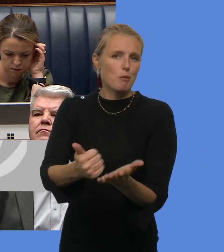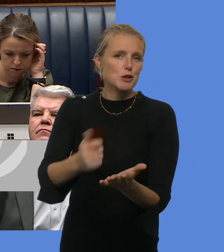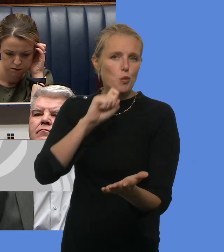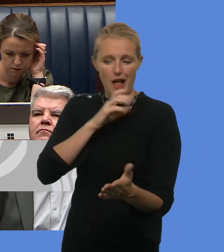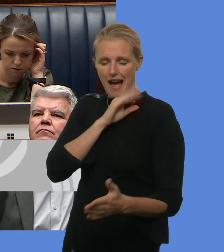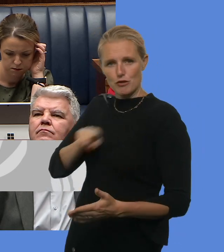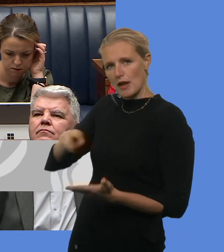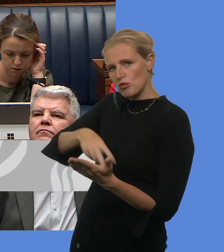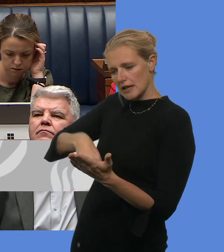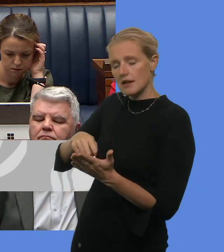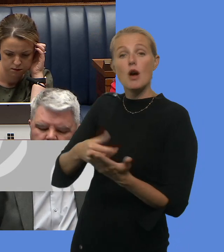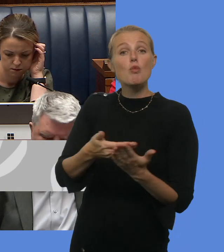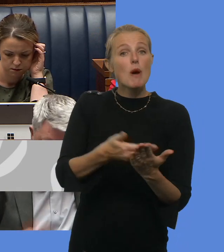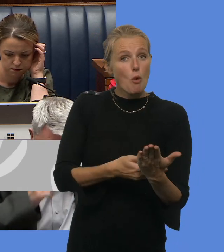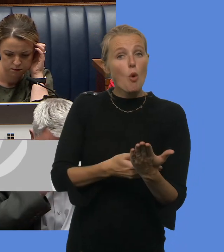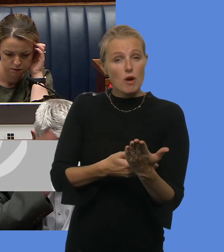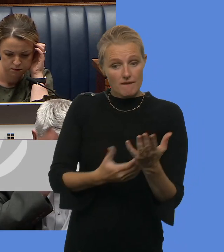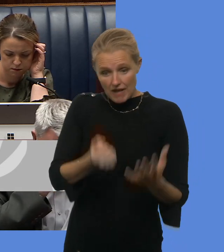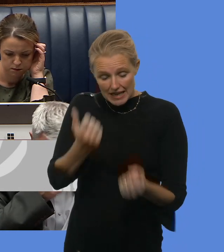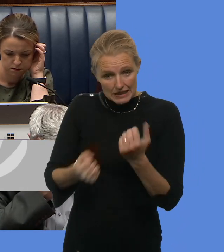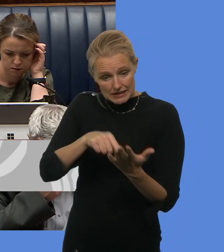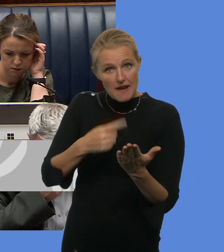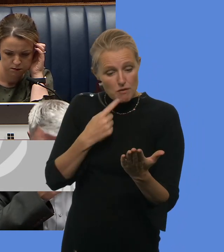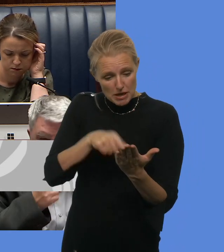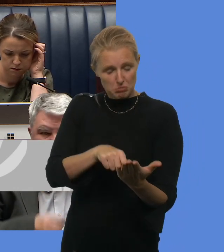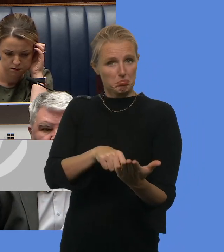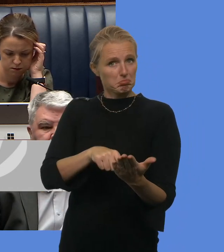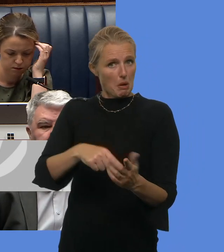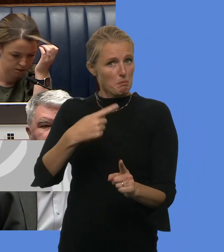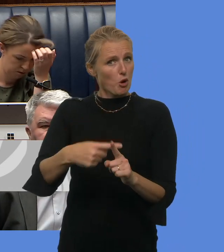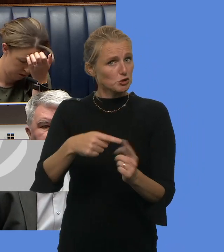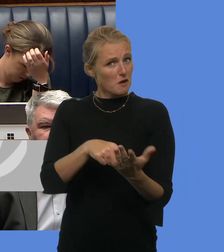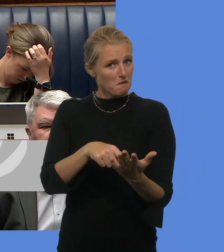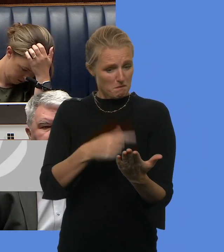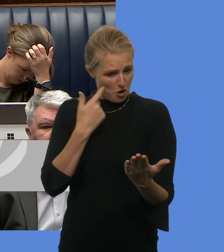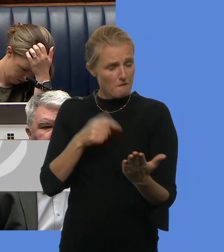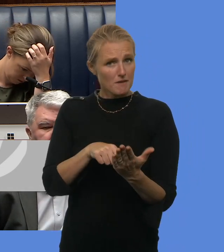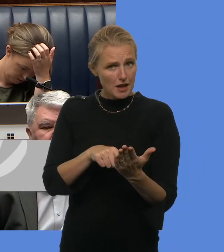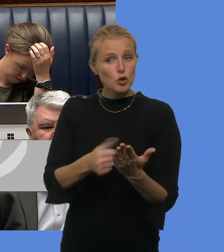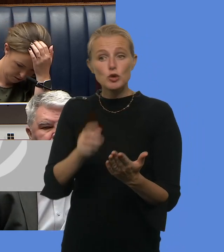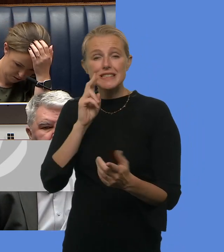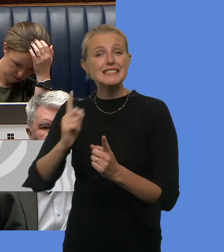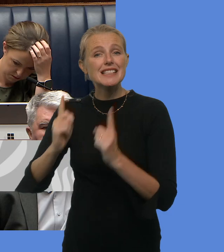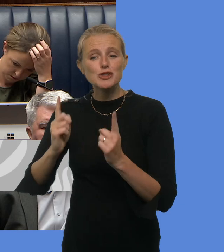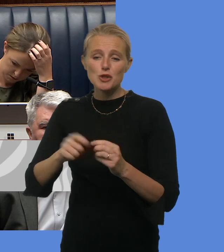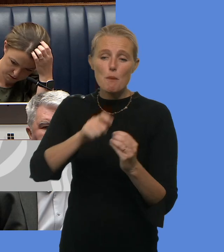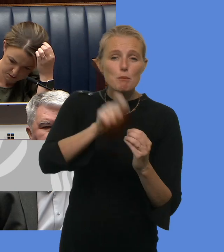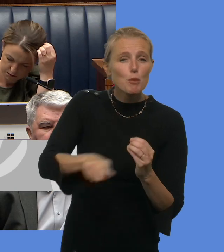The report's findings have been positive, however, and it was good to see such feedback from teachers,